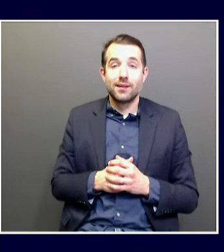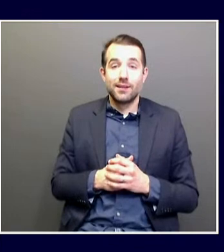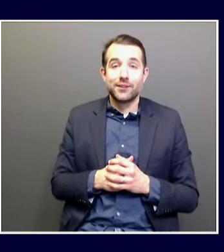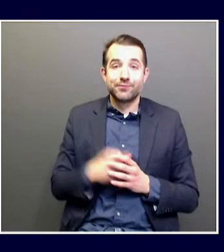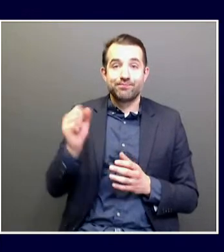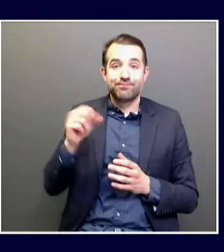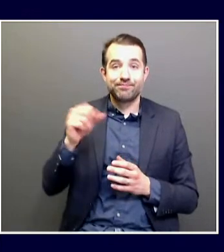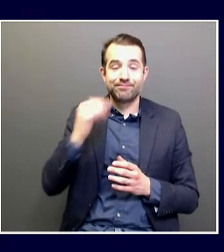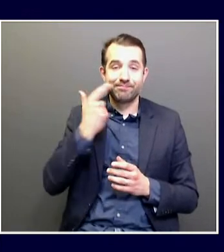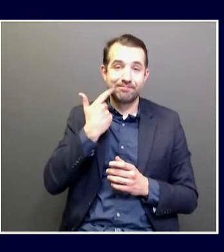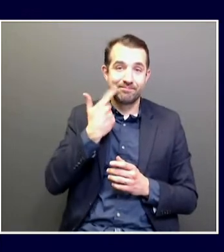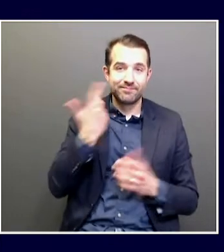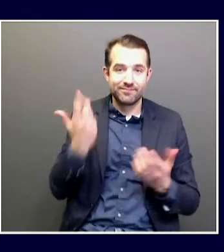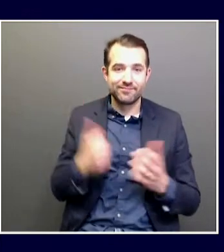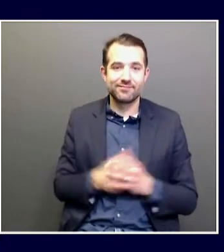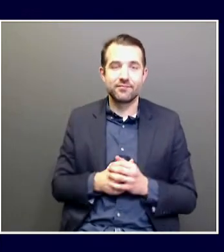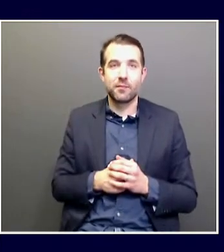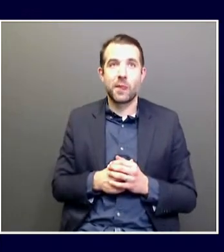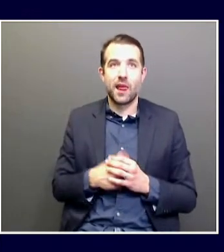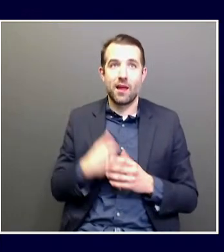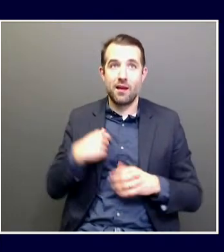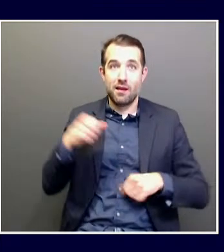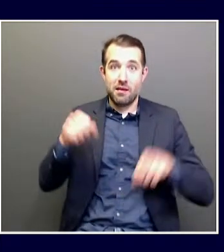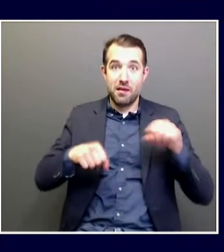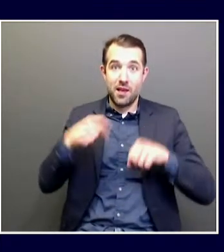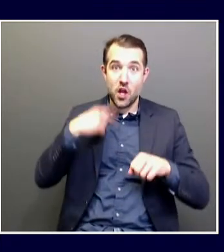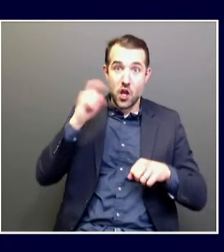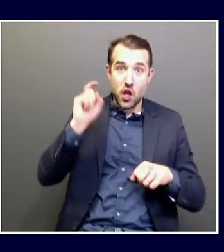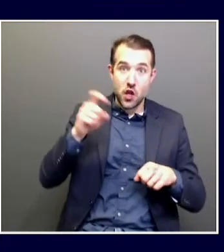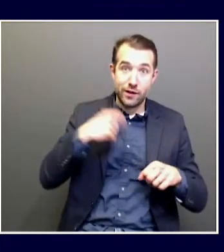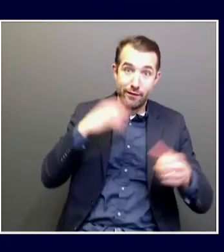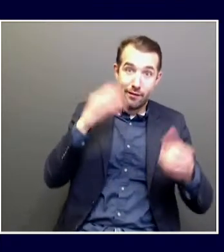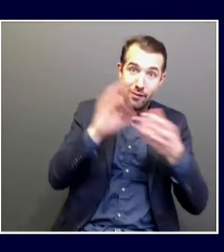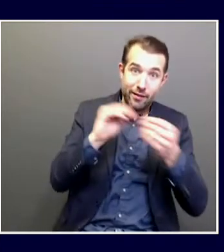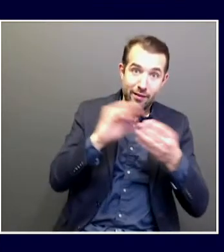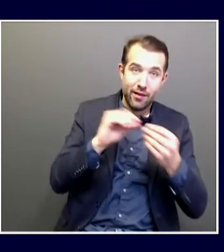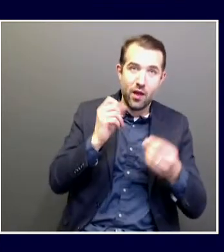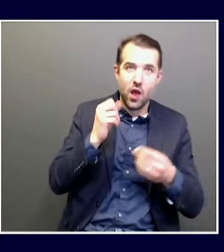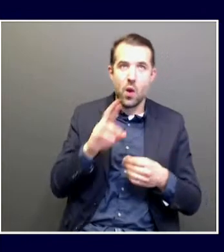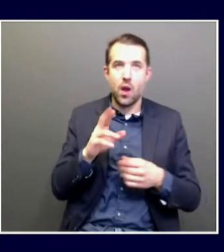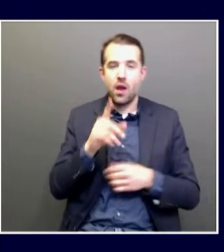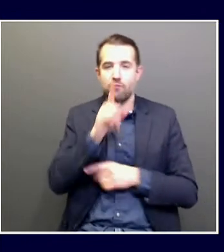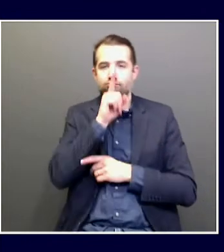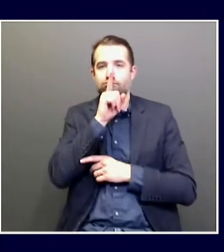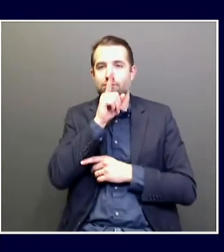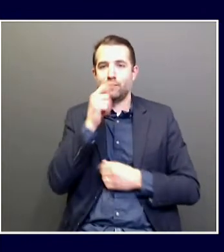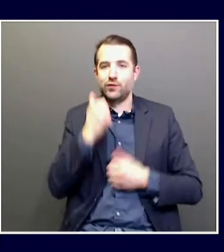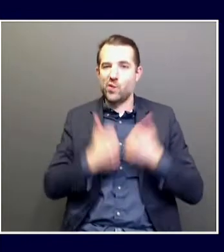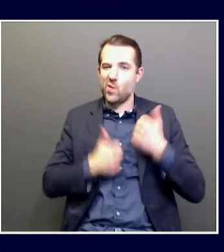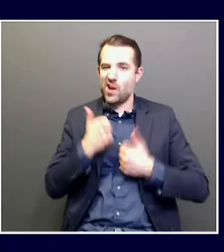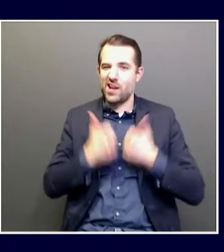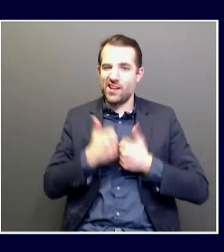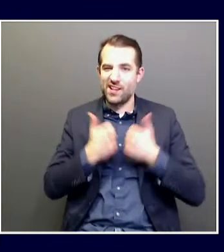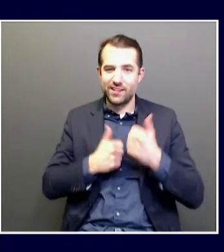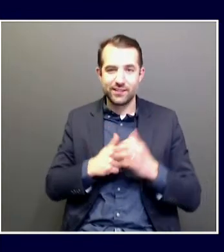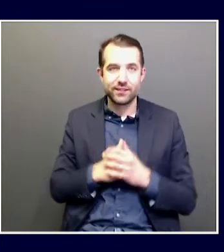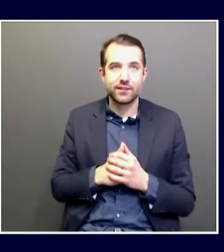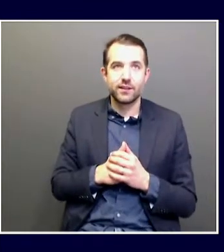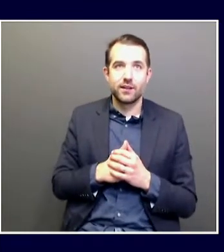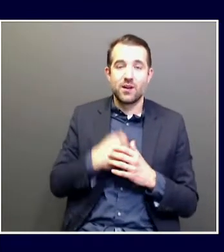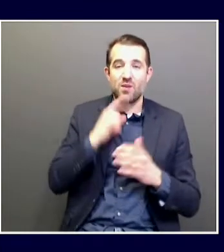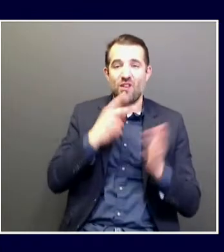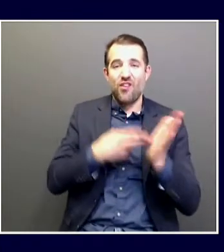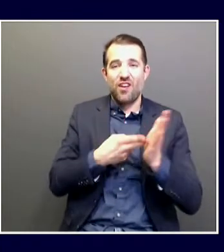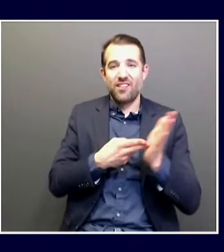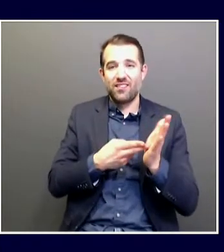was debating whether to talk about that in the prepared portion or not. But Brian, here's the bottom line. It hasn't changed appreciably since when